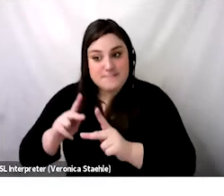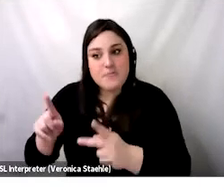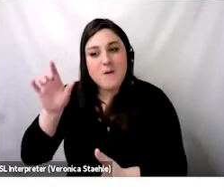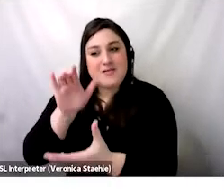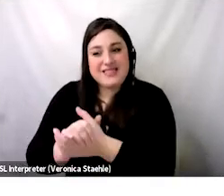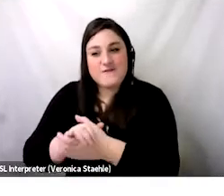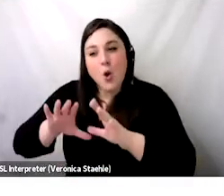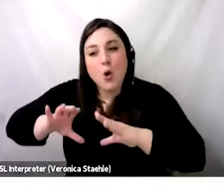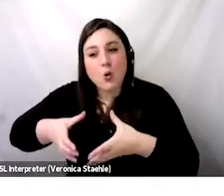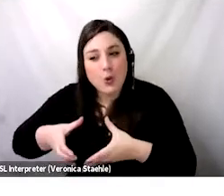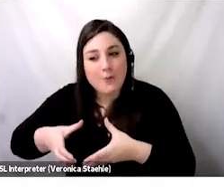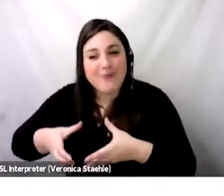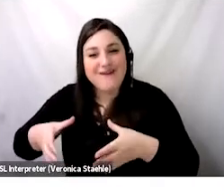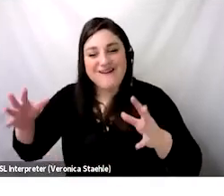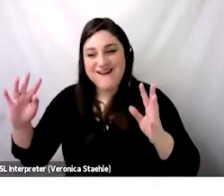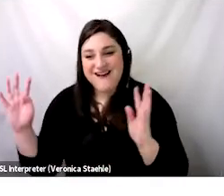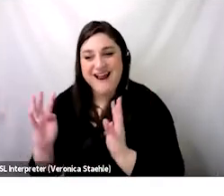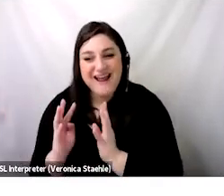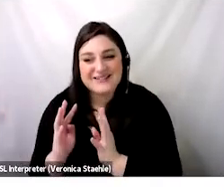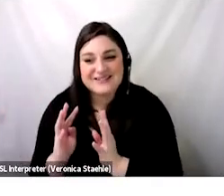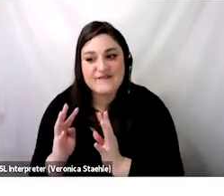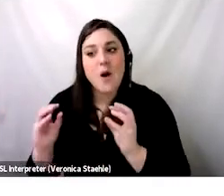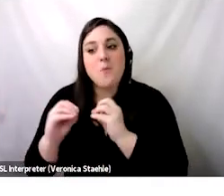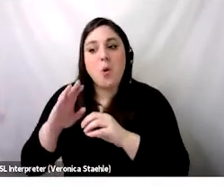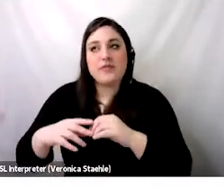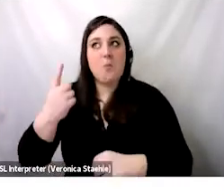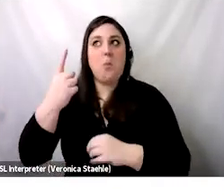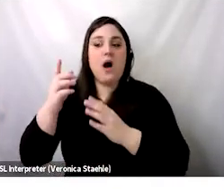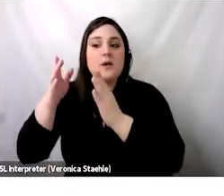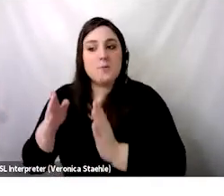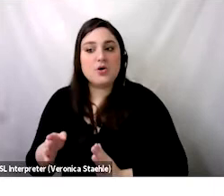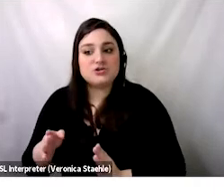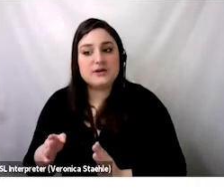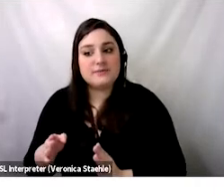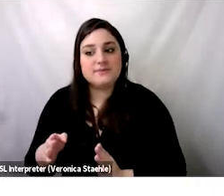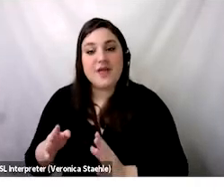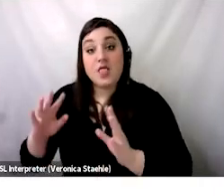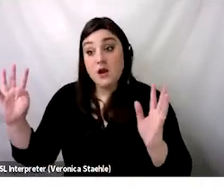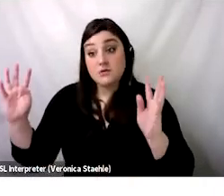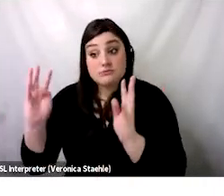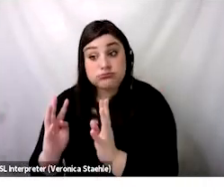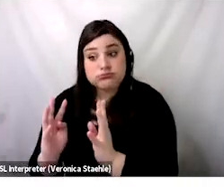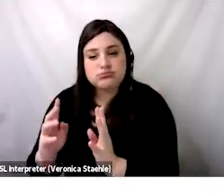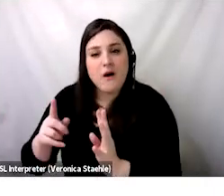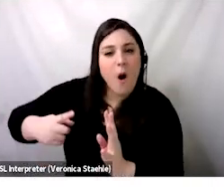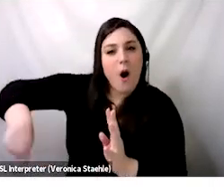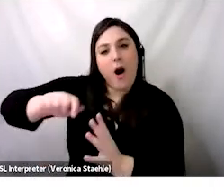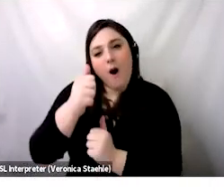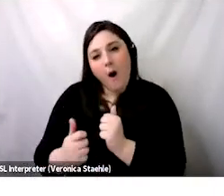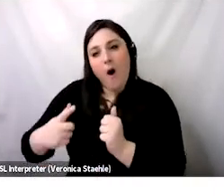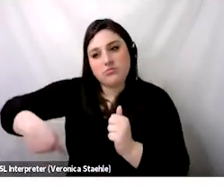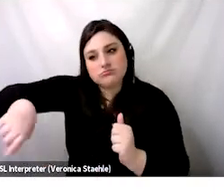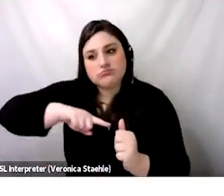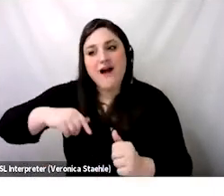individual. Each person has a role. Each contributes to the whole of the group.